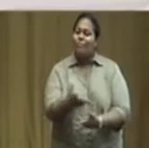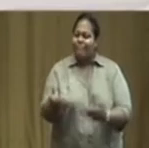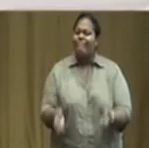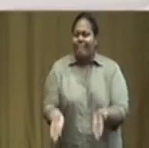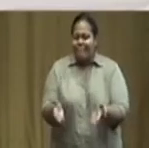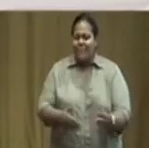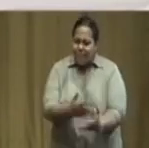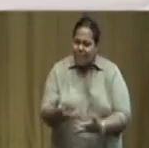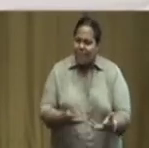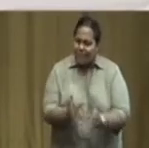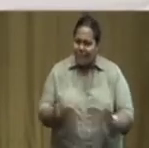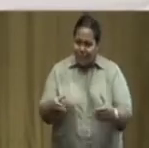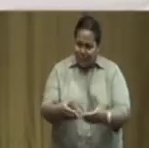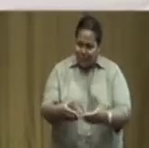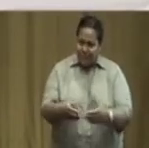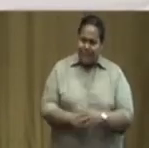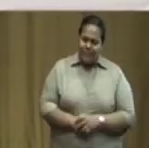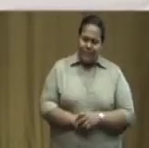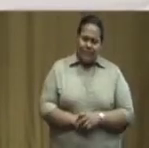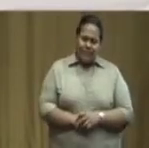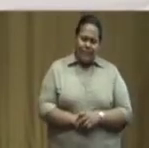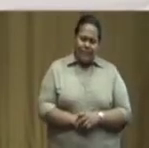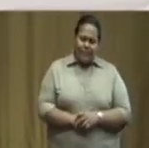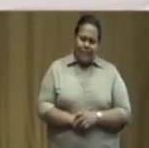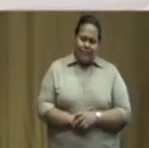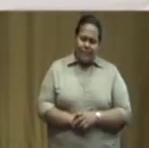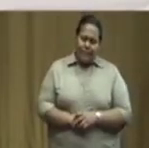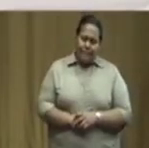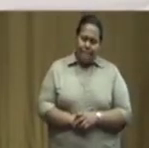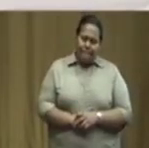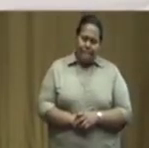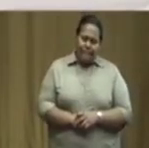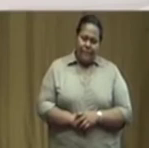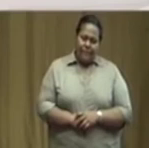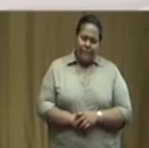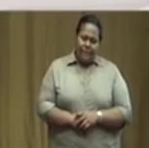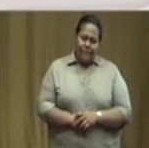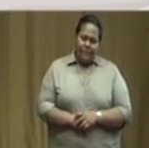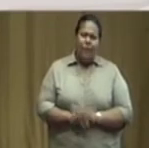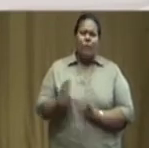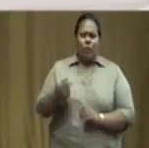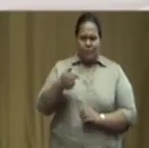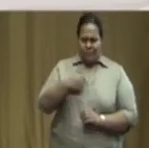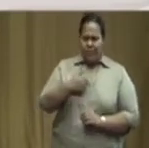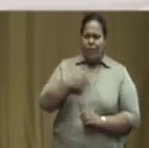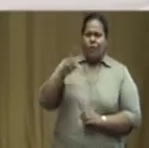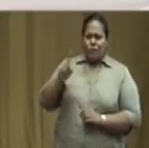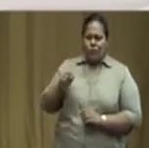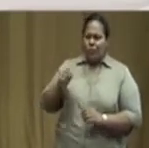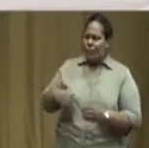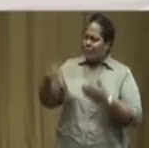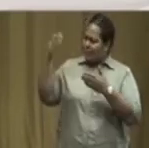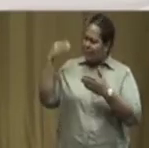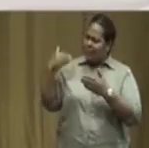who occasionally guides the discussion if it goes very far off topic. Now, I carried this method with me at each of the